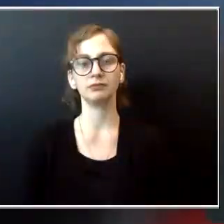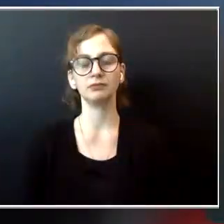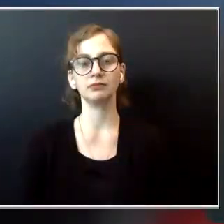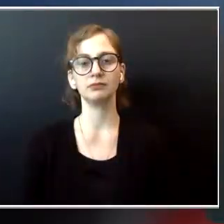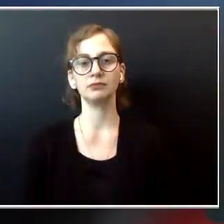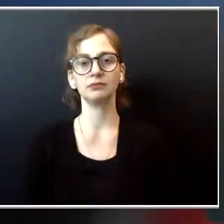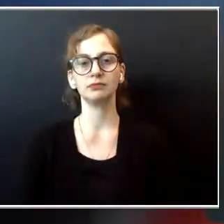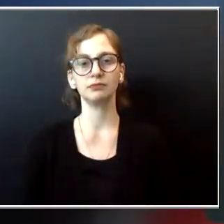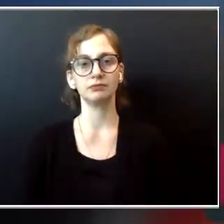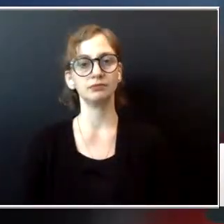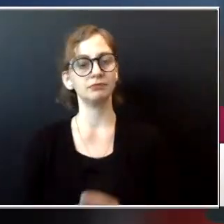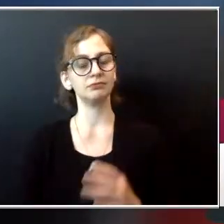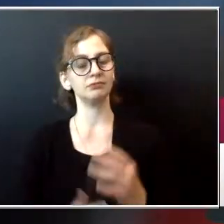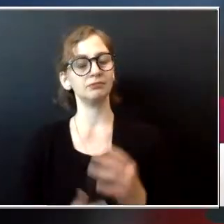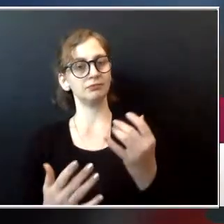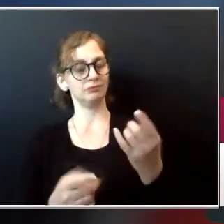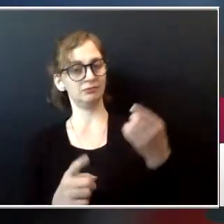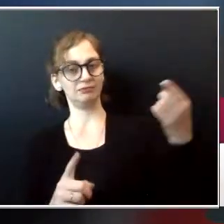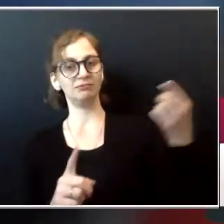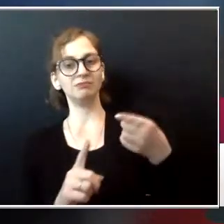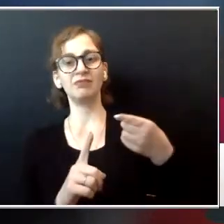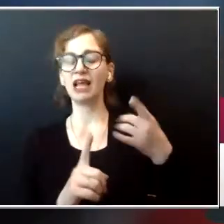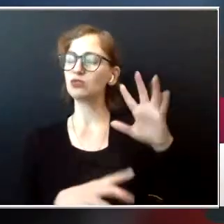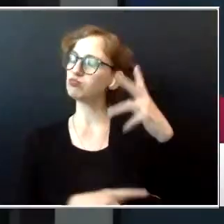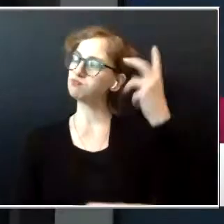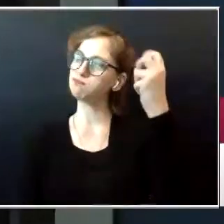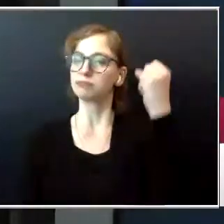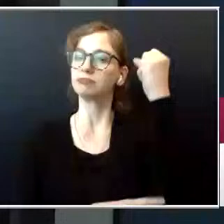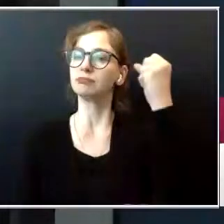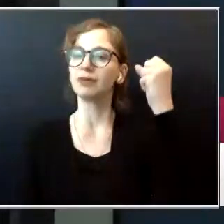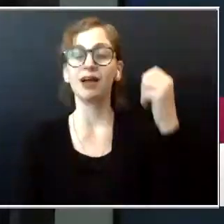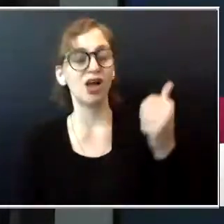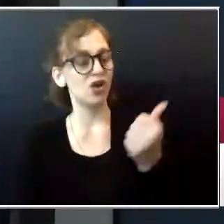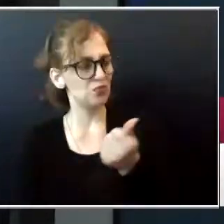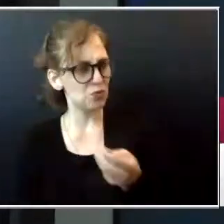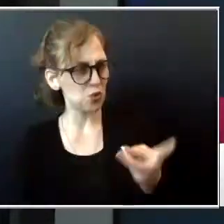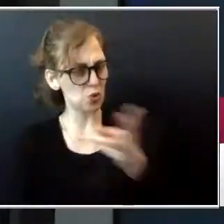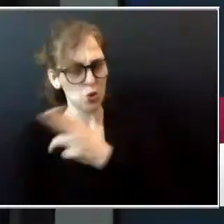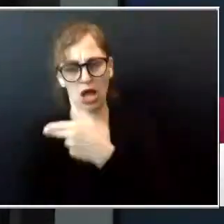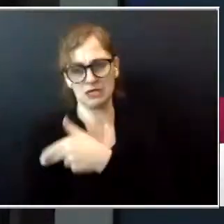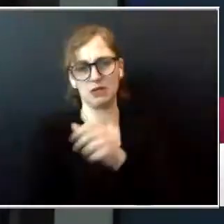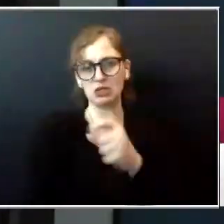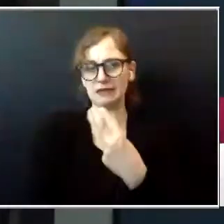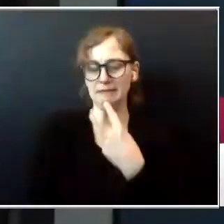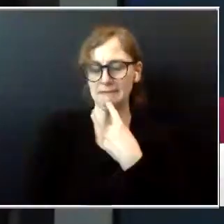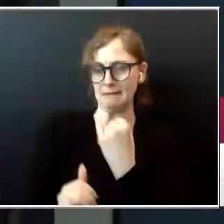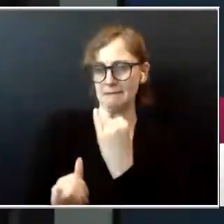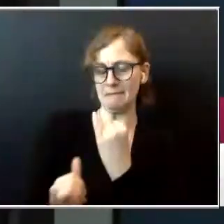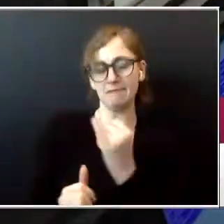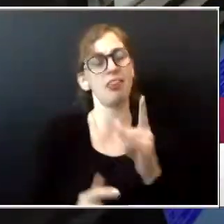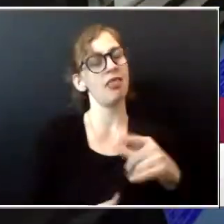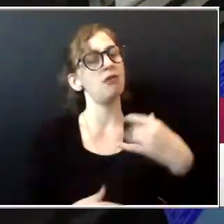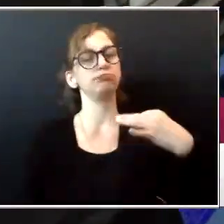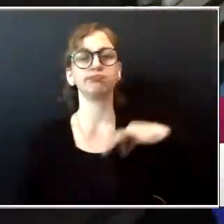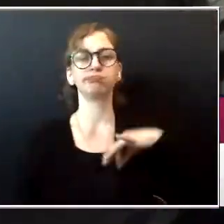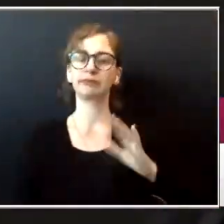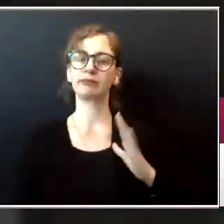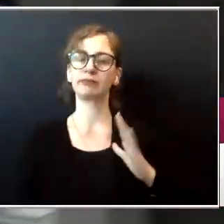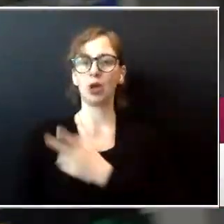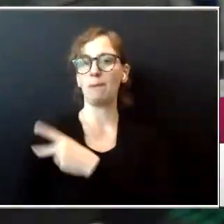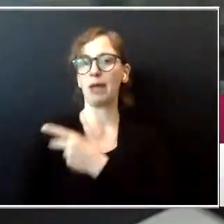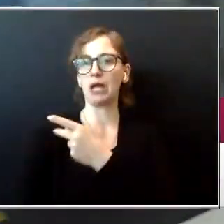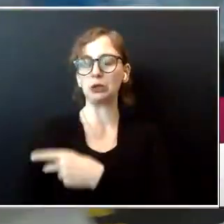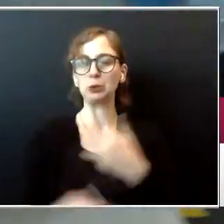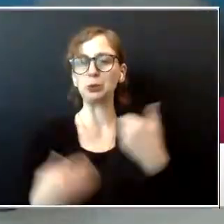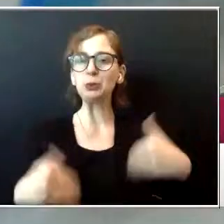is a milestone few hospitals have reached, and it's providing a huge benefit to our patients. On today's All Things Heart, we celebrate the